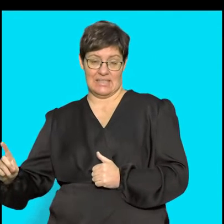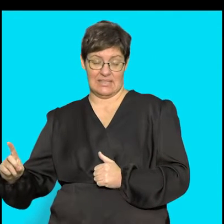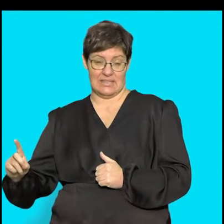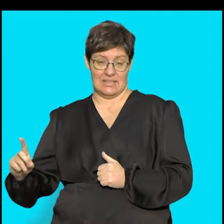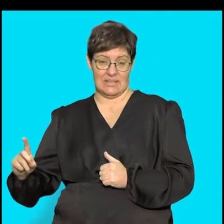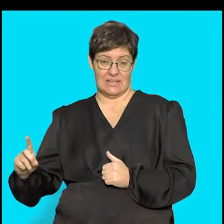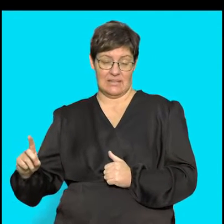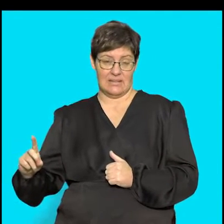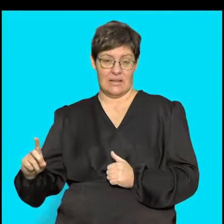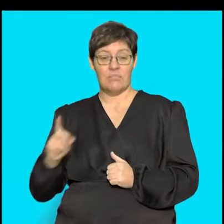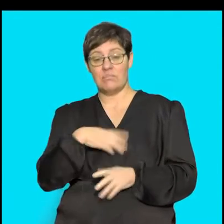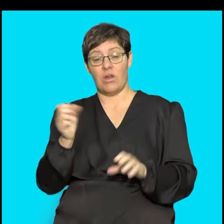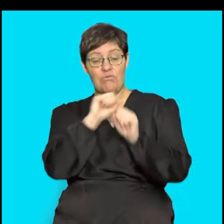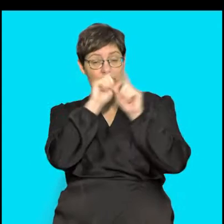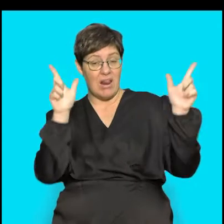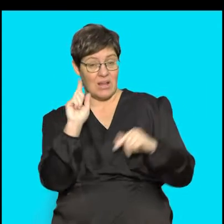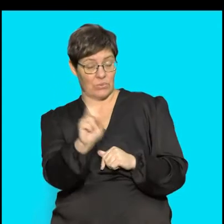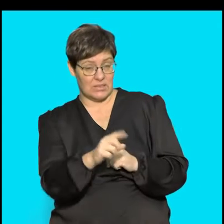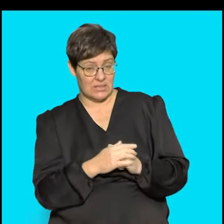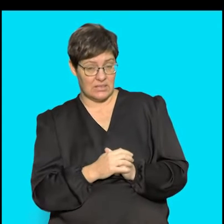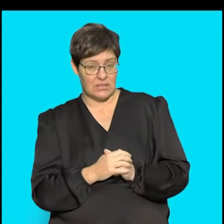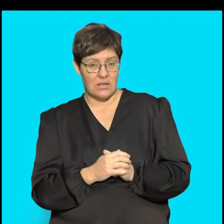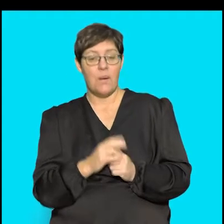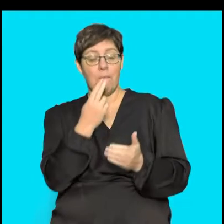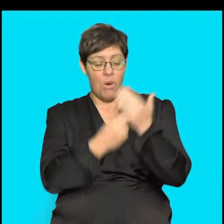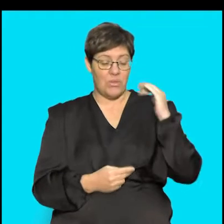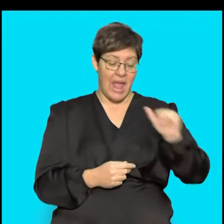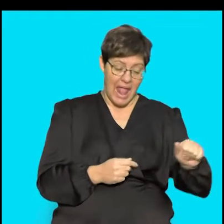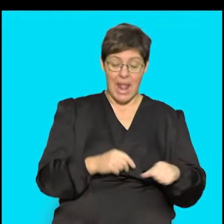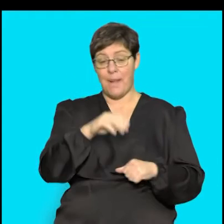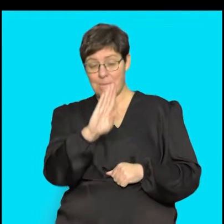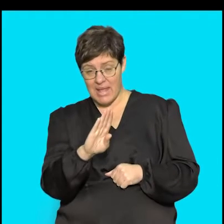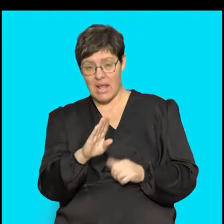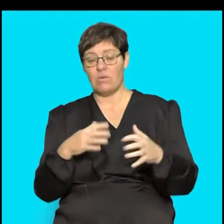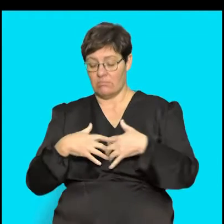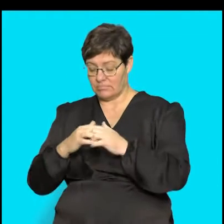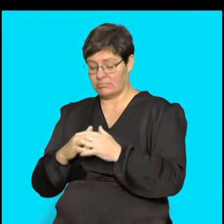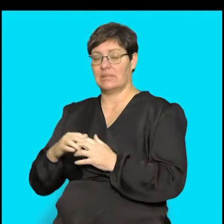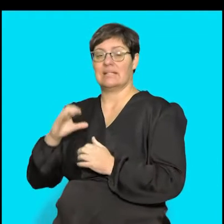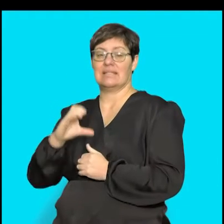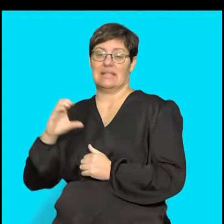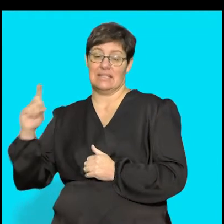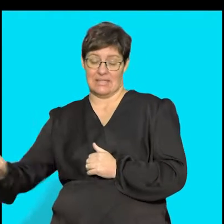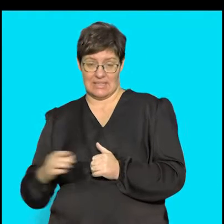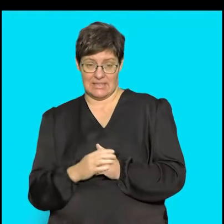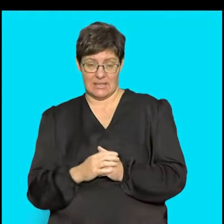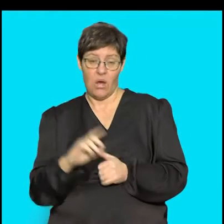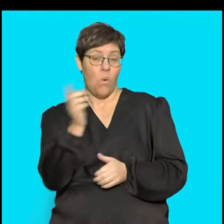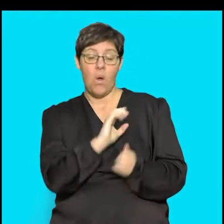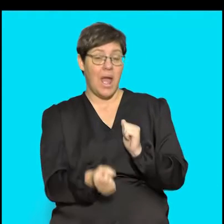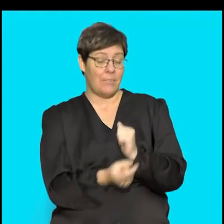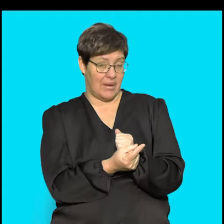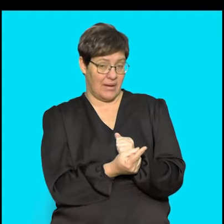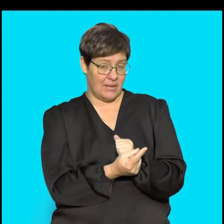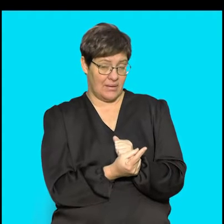D. What you need to realize is you need both A and B to make C and D. So what's going to